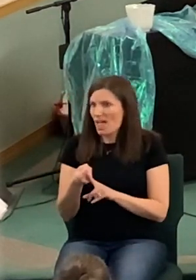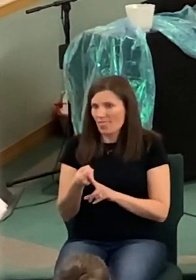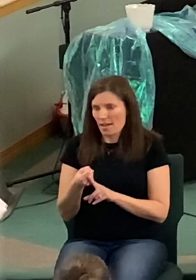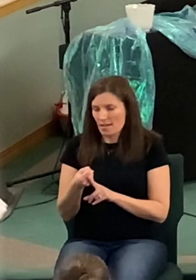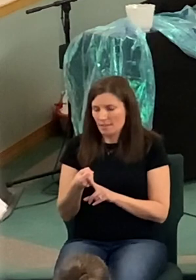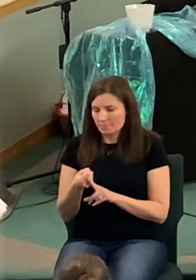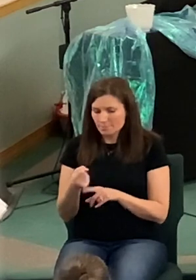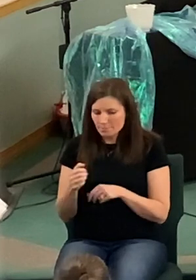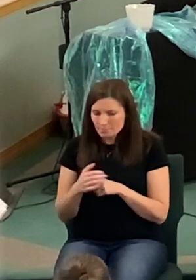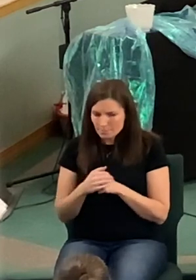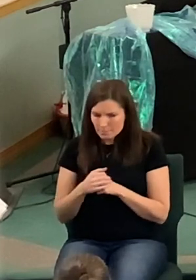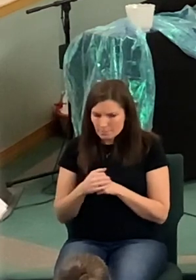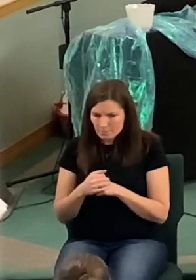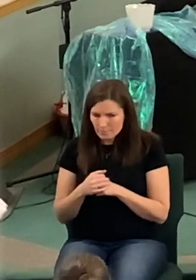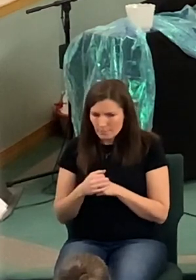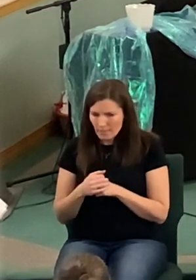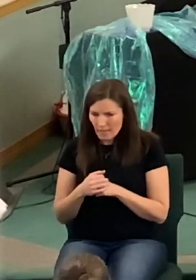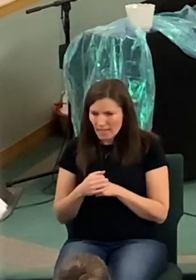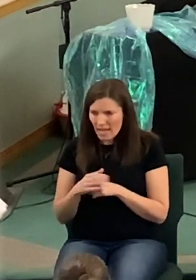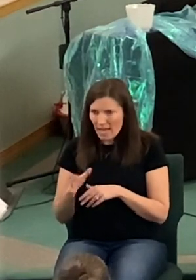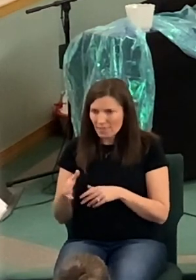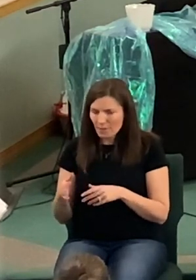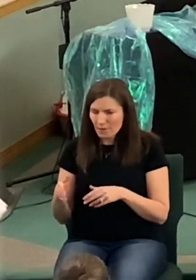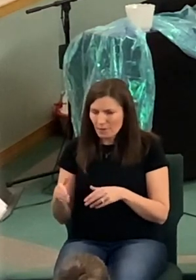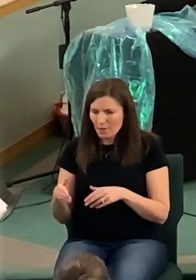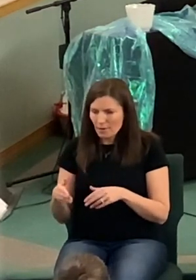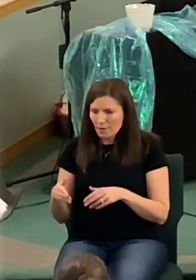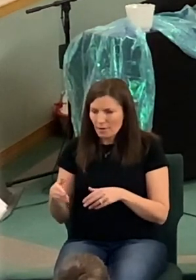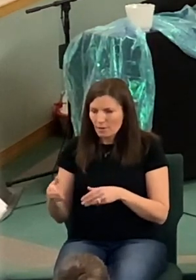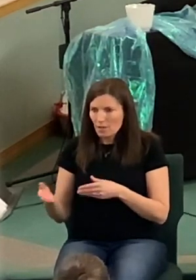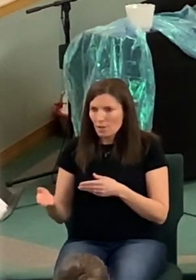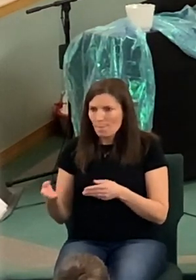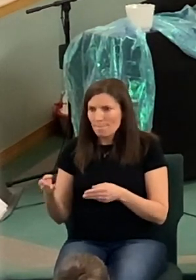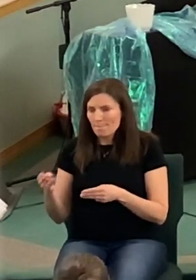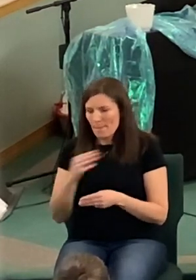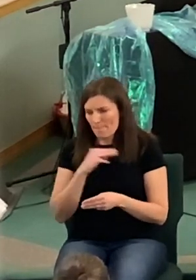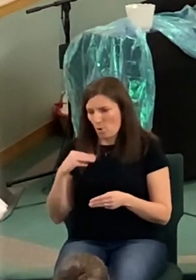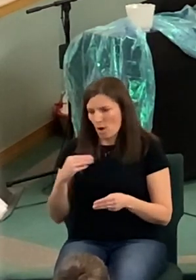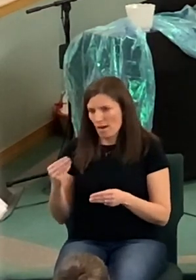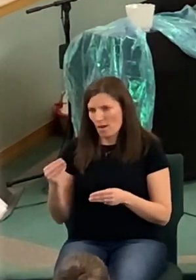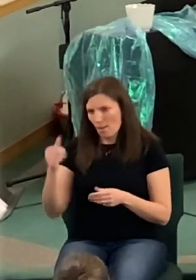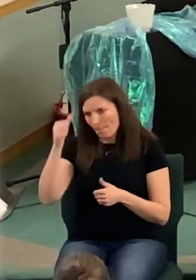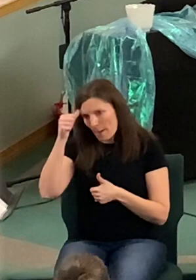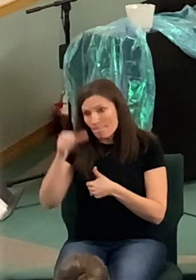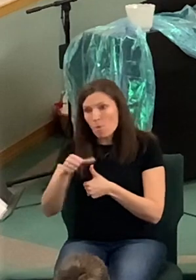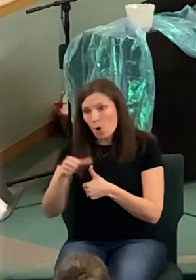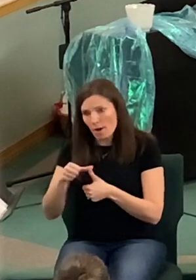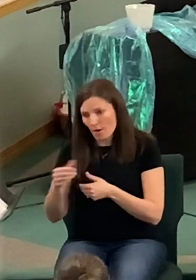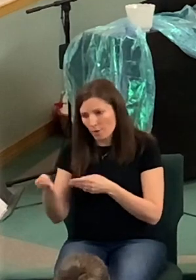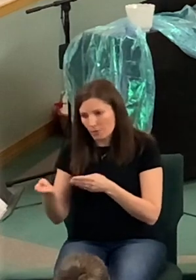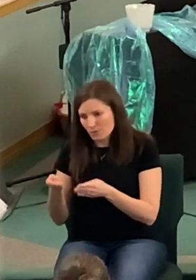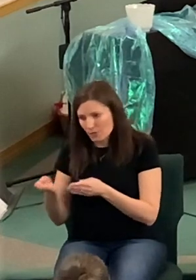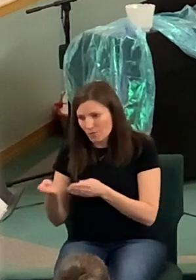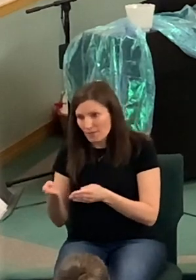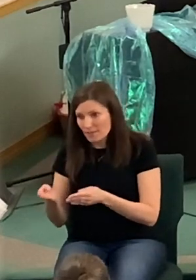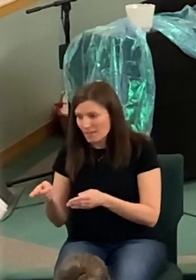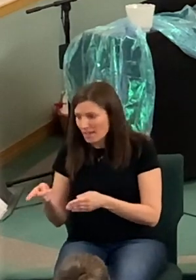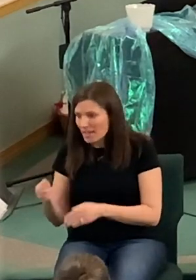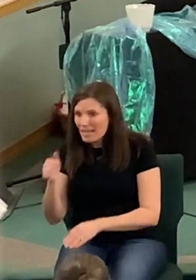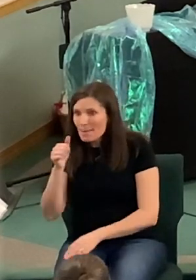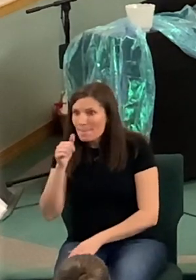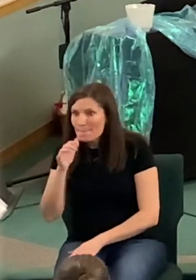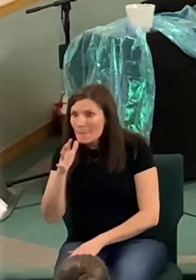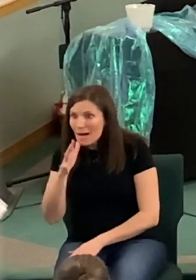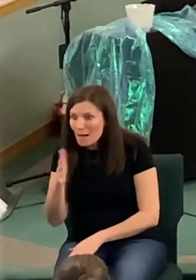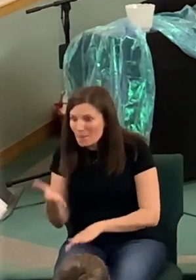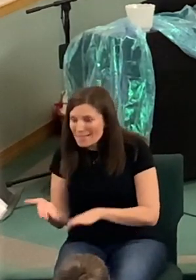into the earth, his mom collapsed and she died just a few days later in the hospital. And